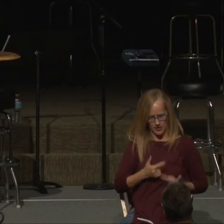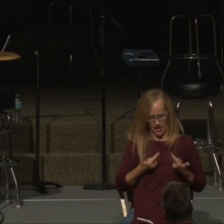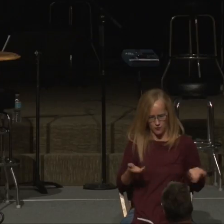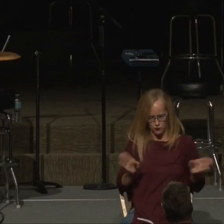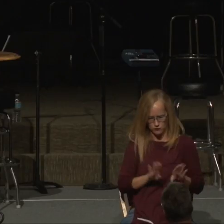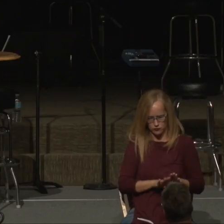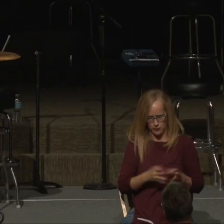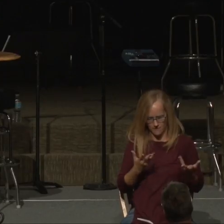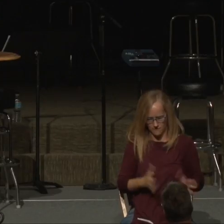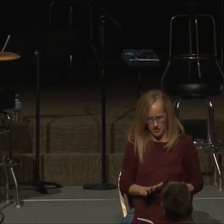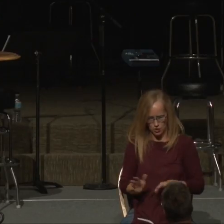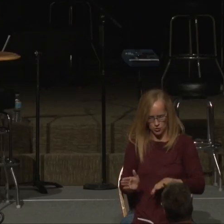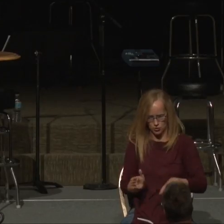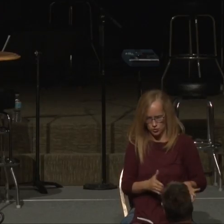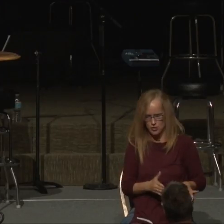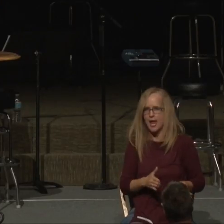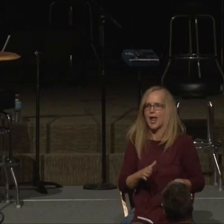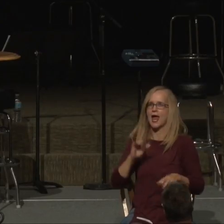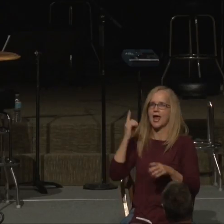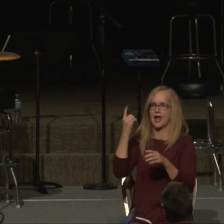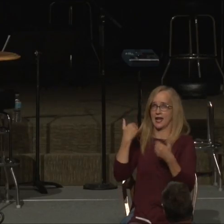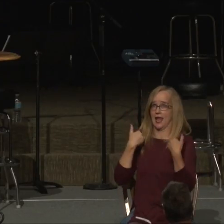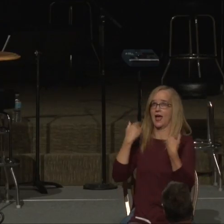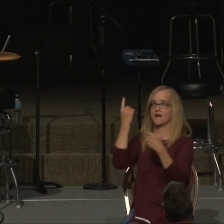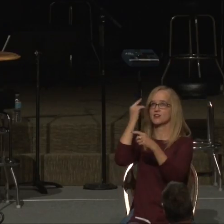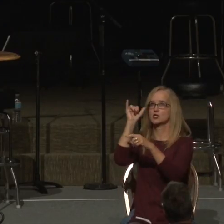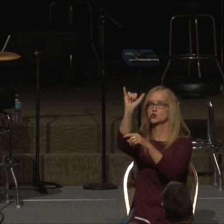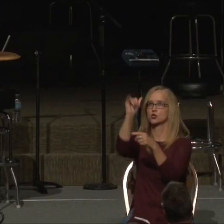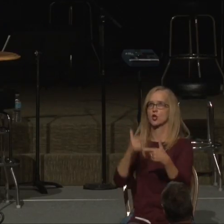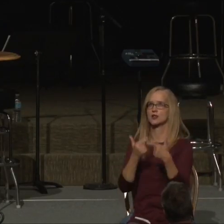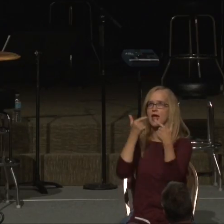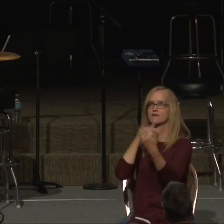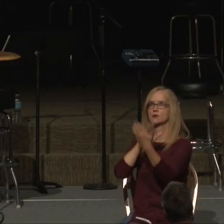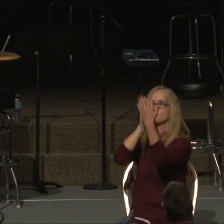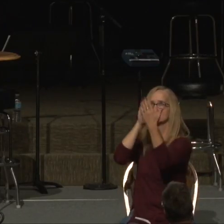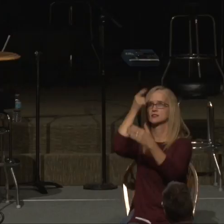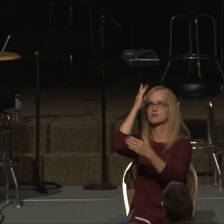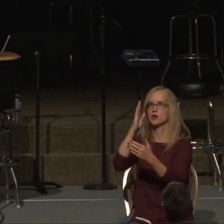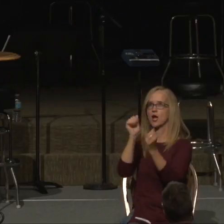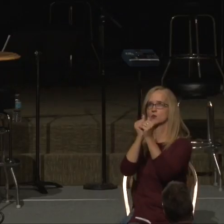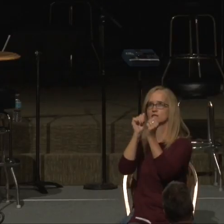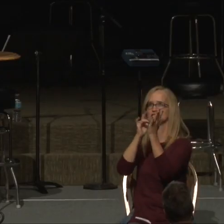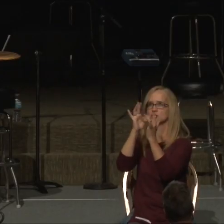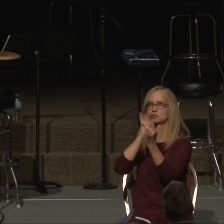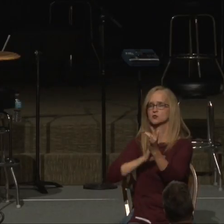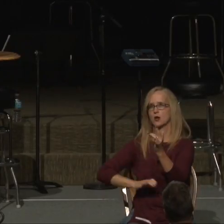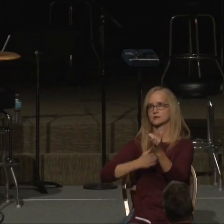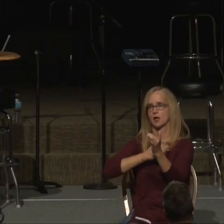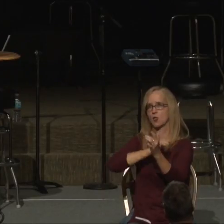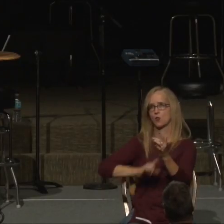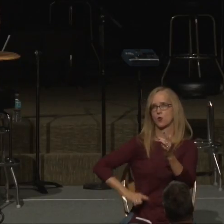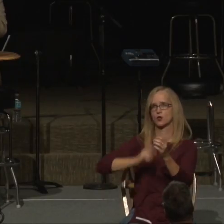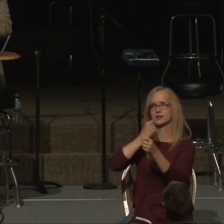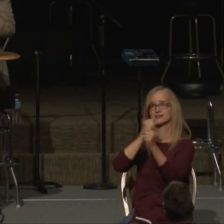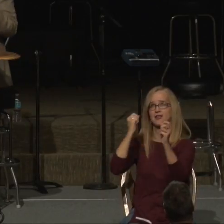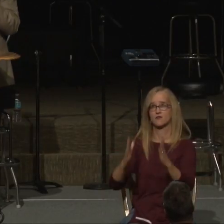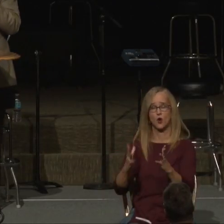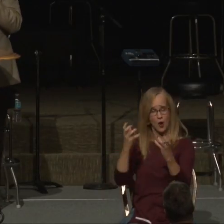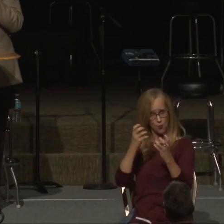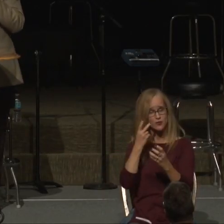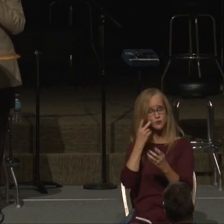close that is ushering in then eternal life in the presence of God with Jesus Christ, my Lord and Savior. I want to see that